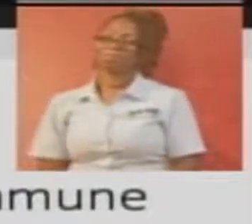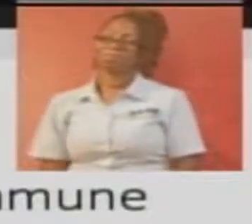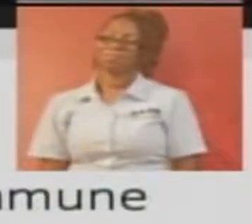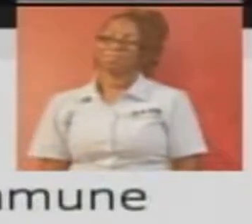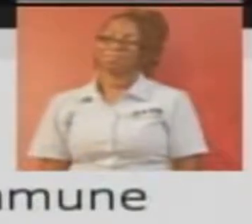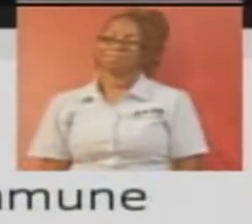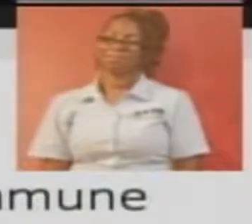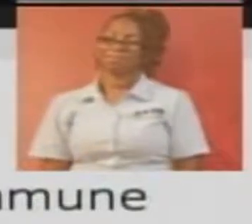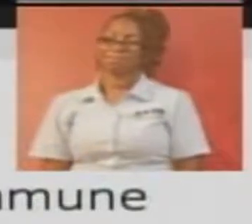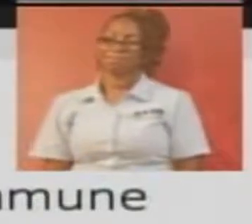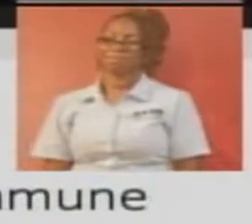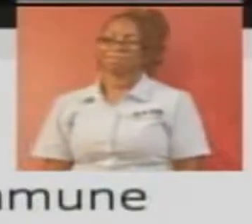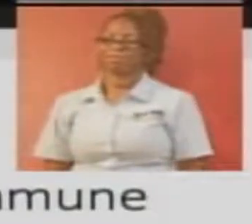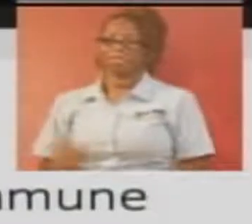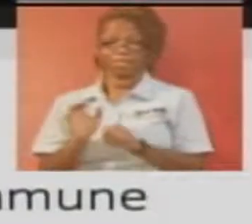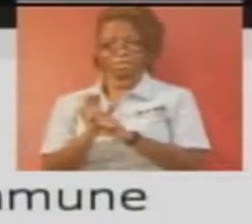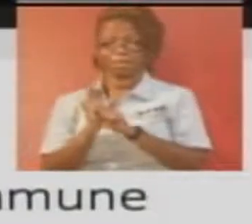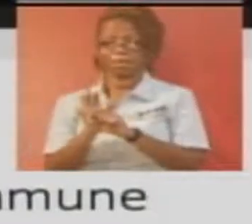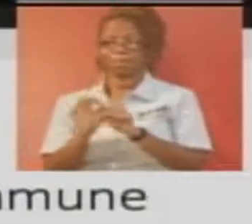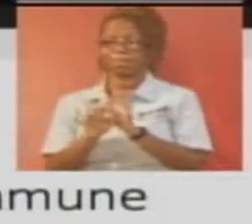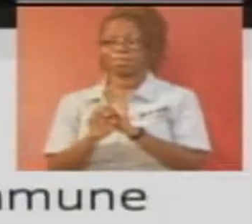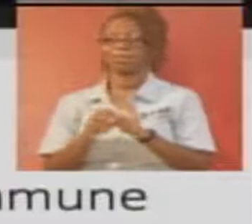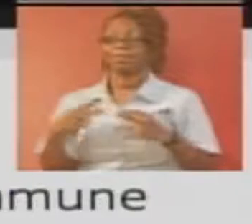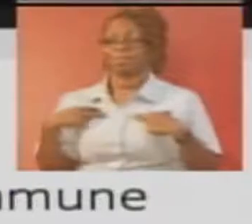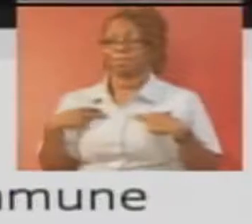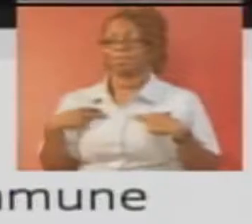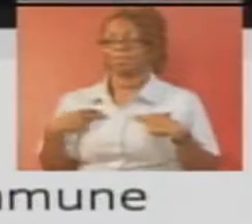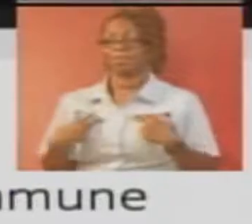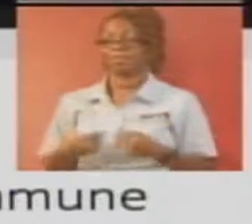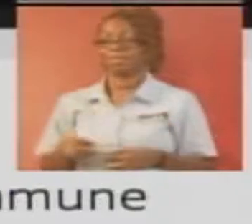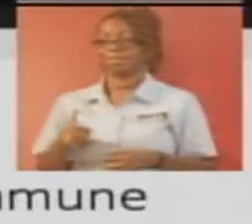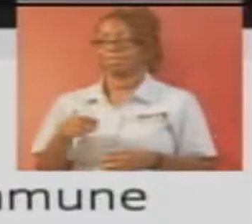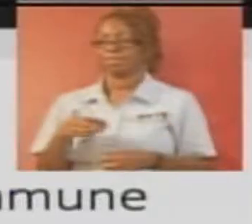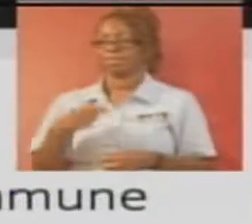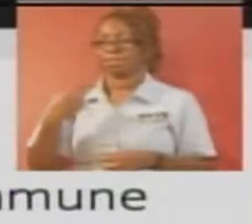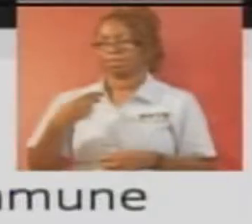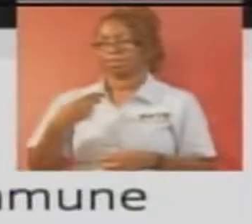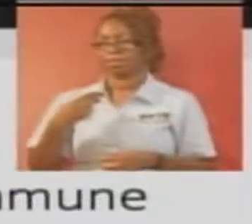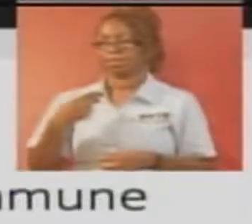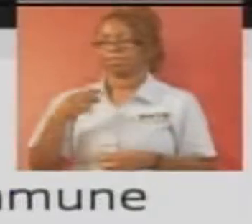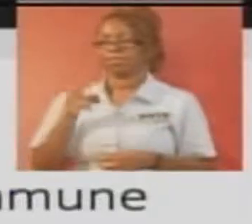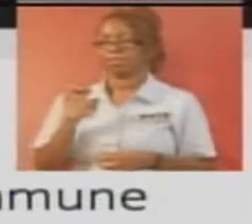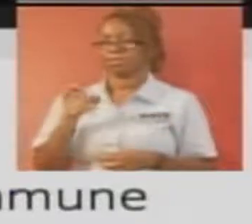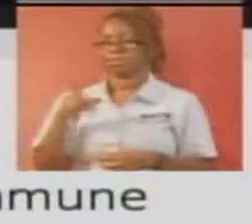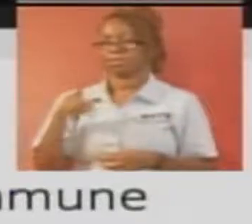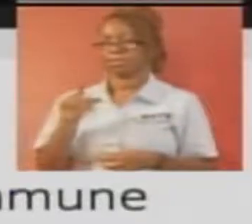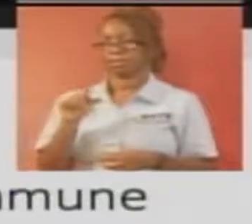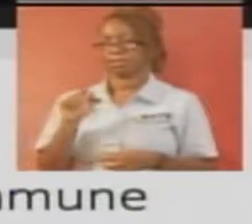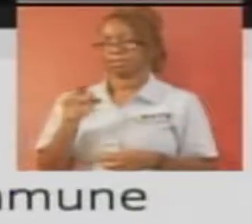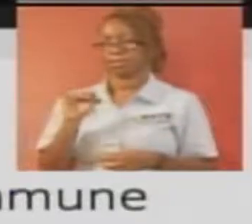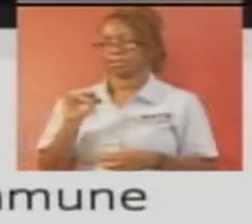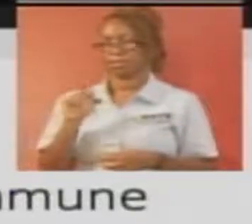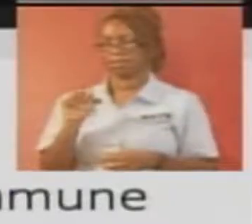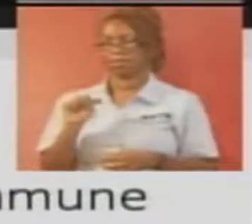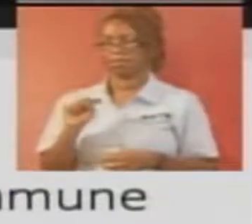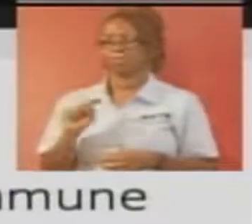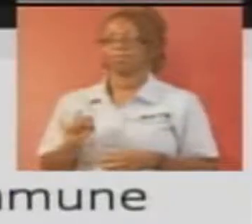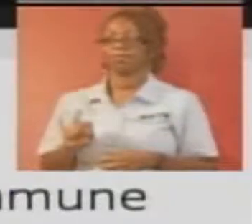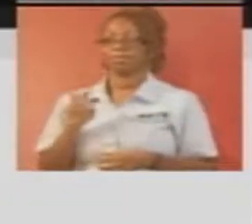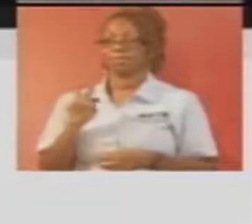B vaccine and the human papilloma virus vaccines, they fall in that category. And then finally, next